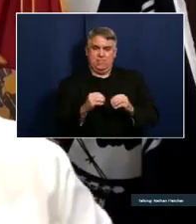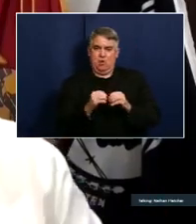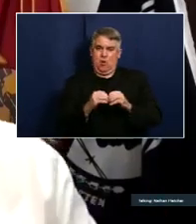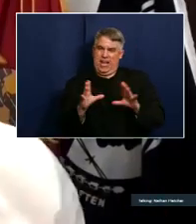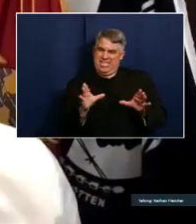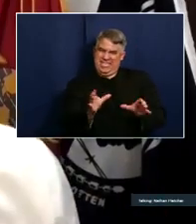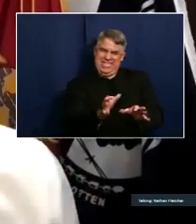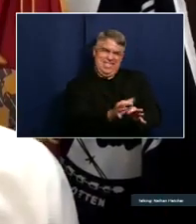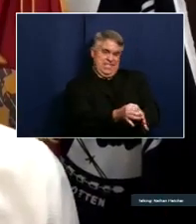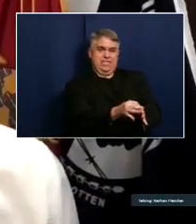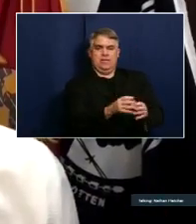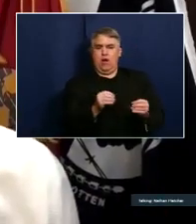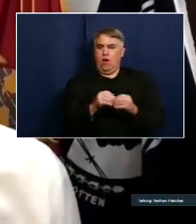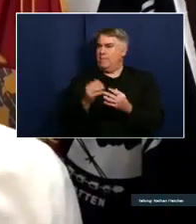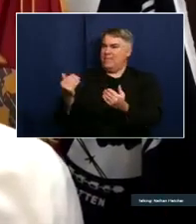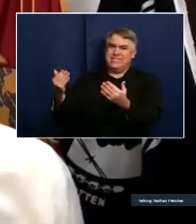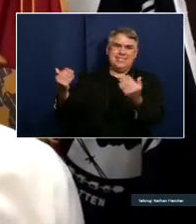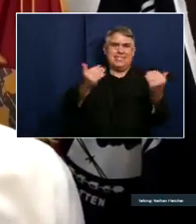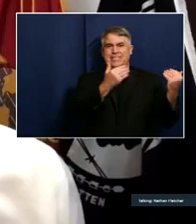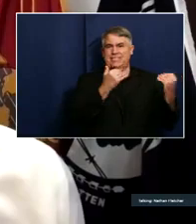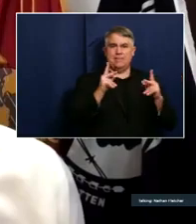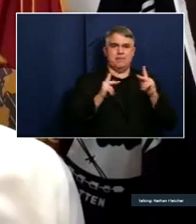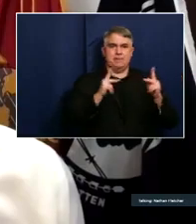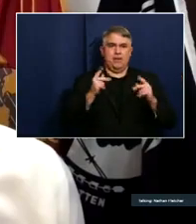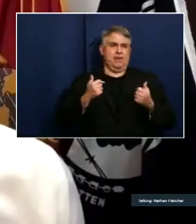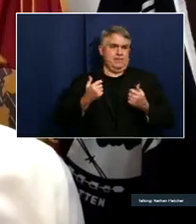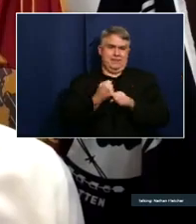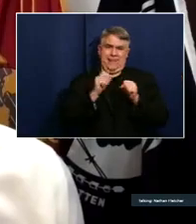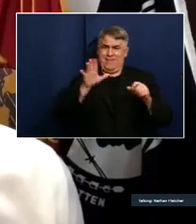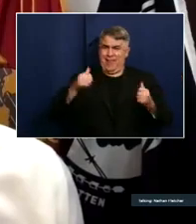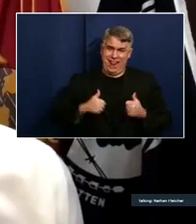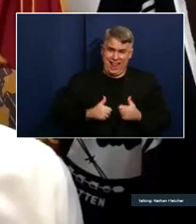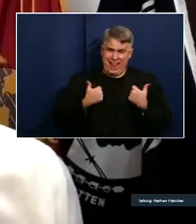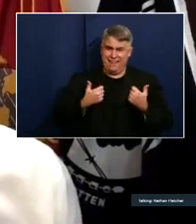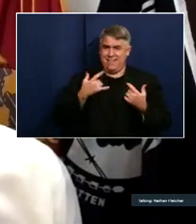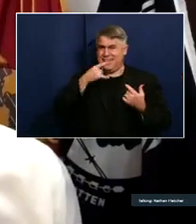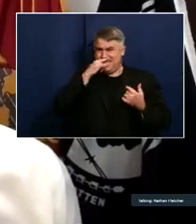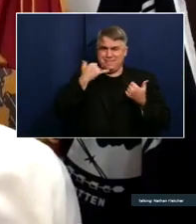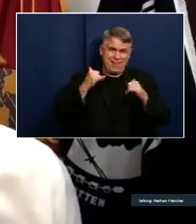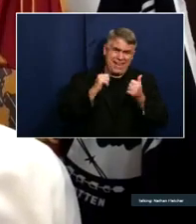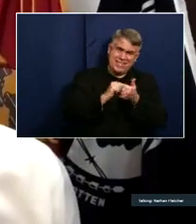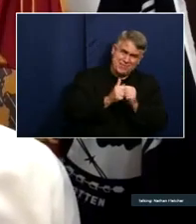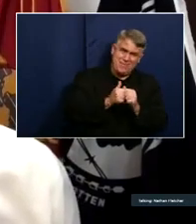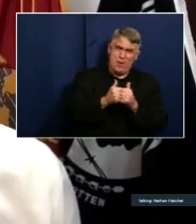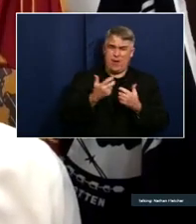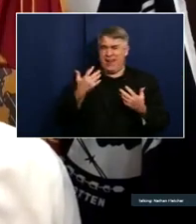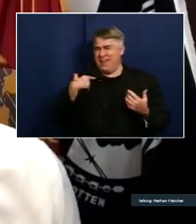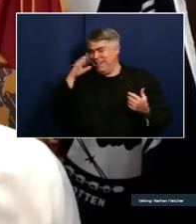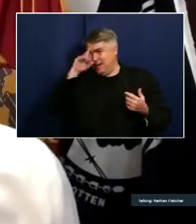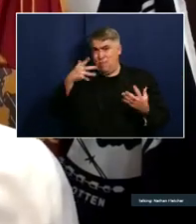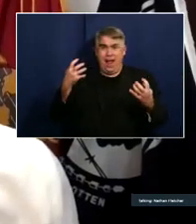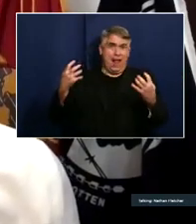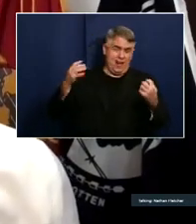businesses going, get our kids playing more sports, and really move forward in a positive direction. So we just encourage everyone out there, again,